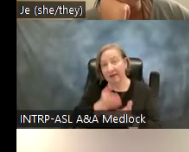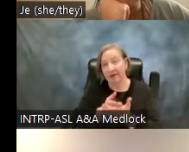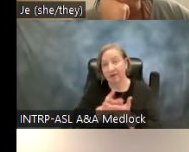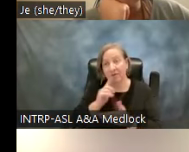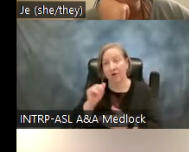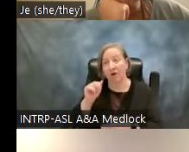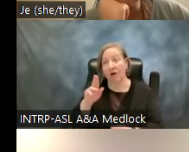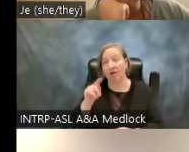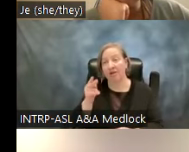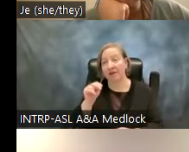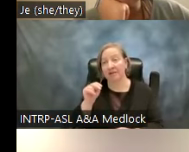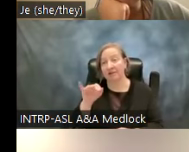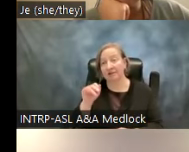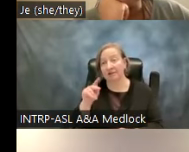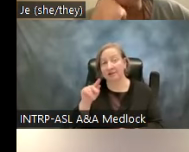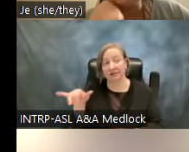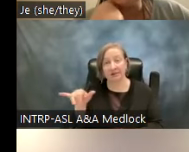authenticity.